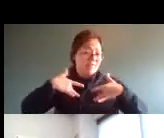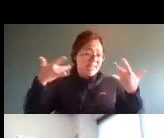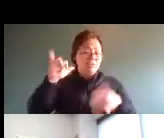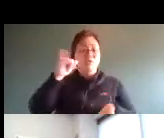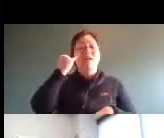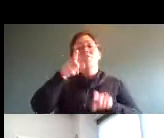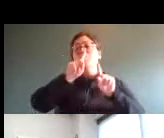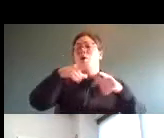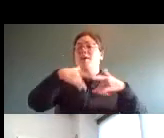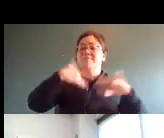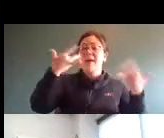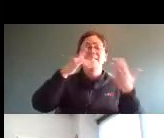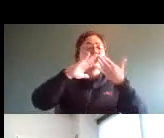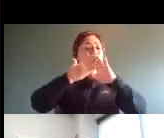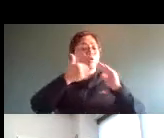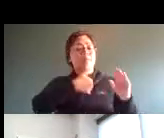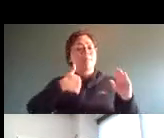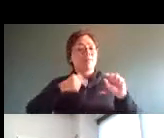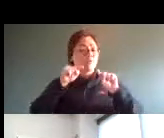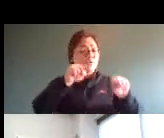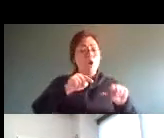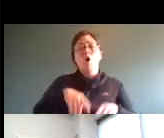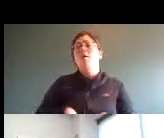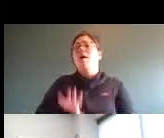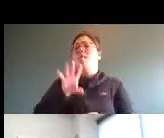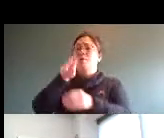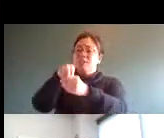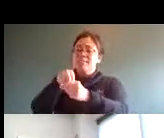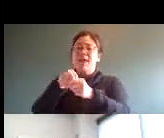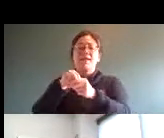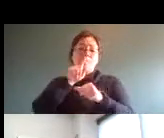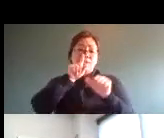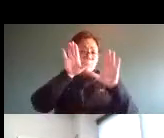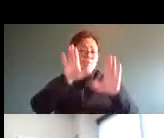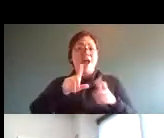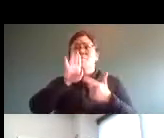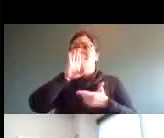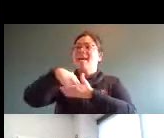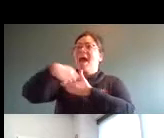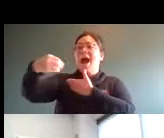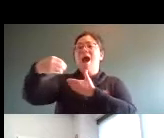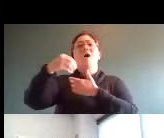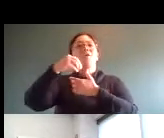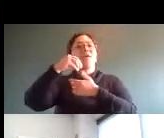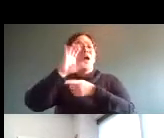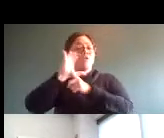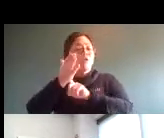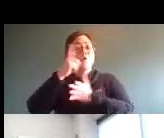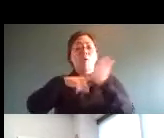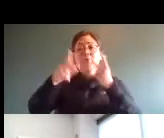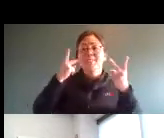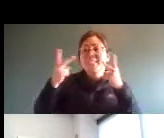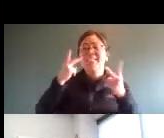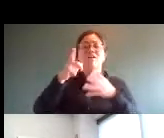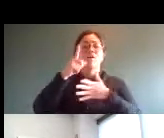events that community members are attending, participating in. It's great to be out in that and the culture you see and the ties that